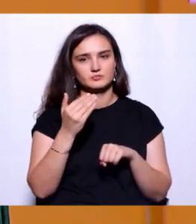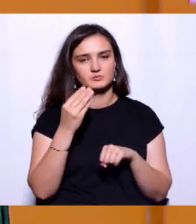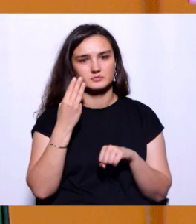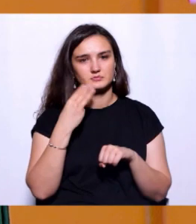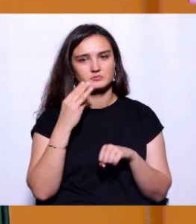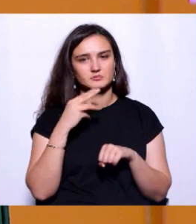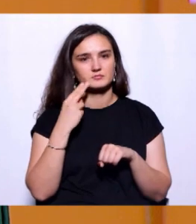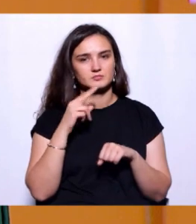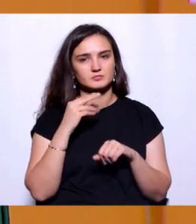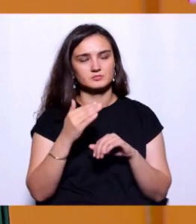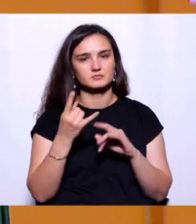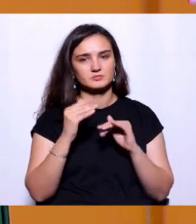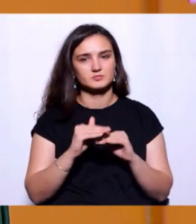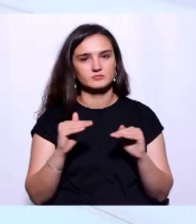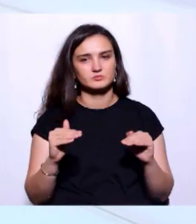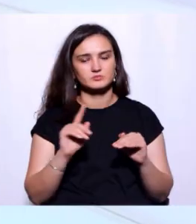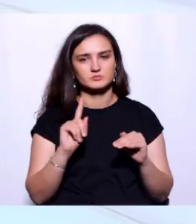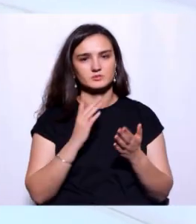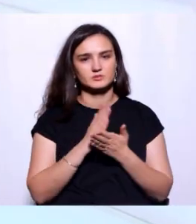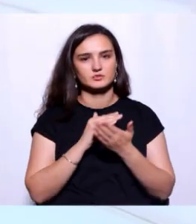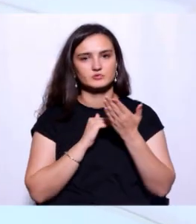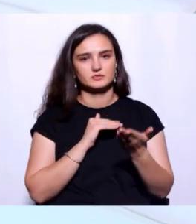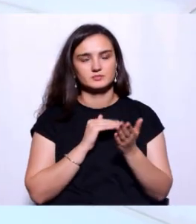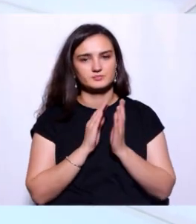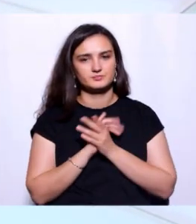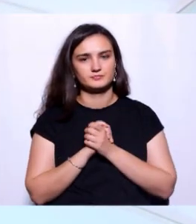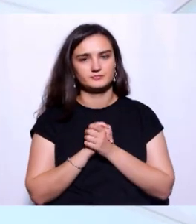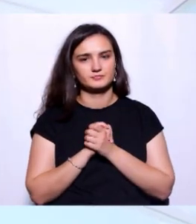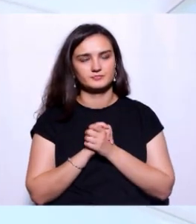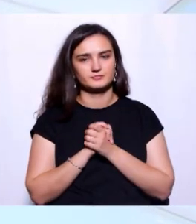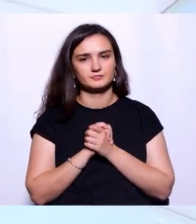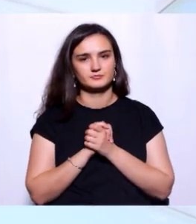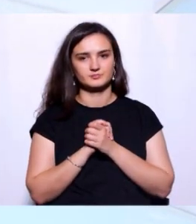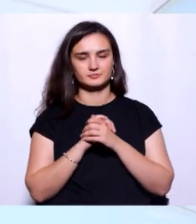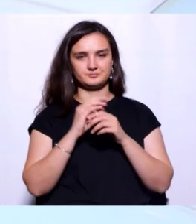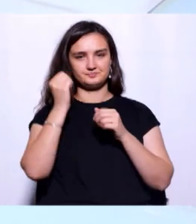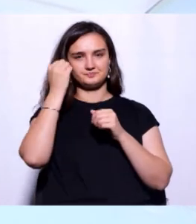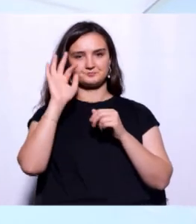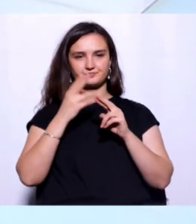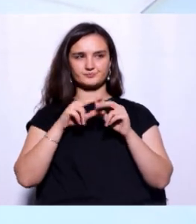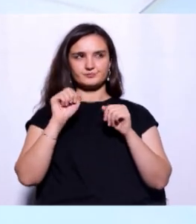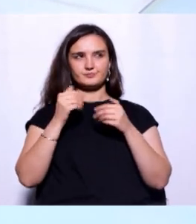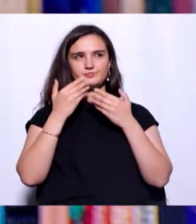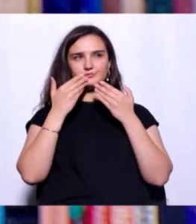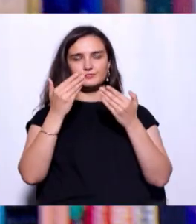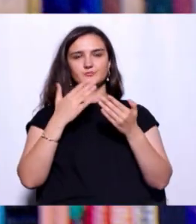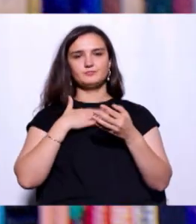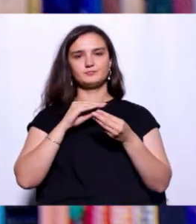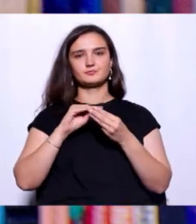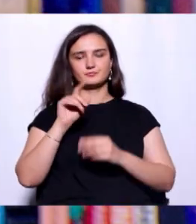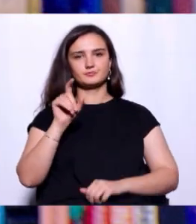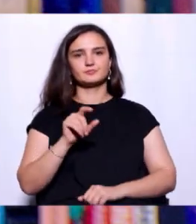or uncle's child is your... I can't remember. Maybe we should ask our friends.